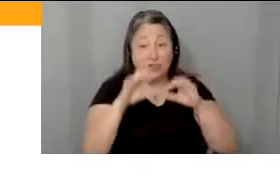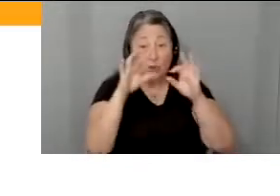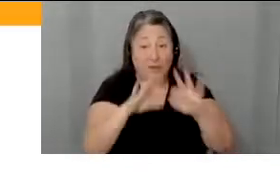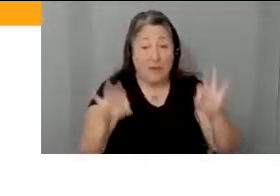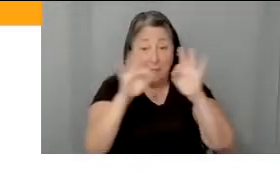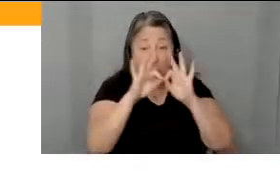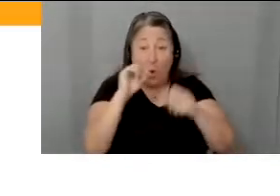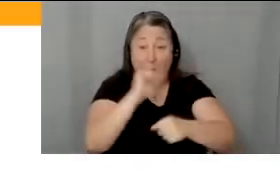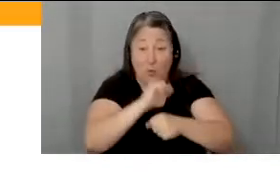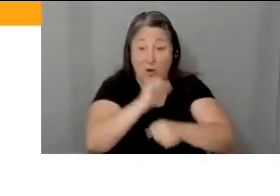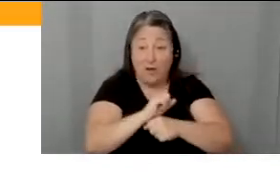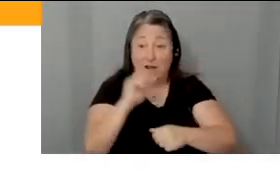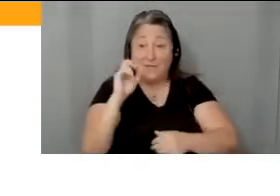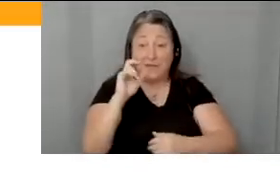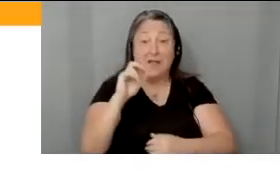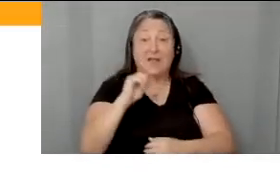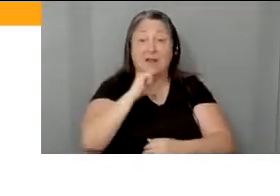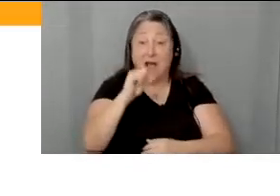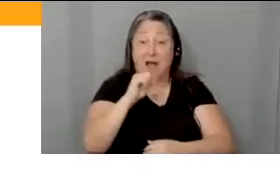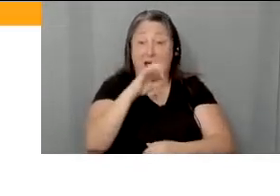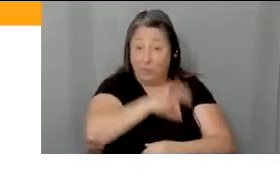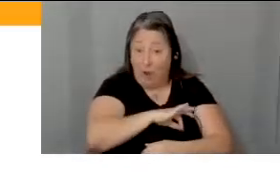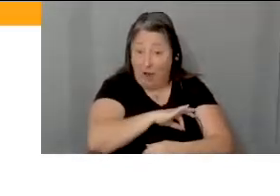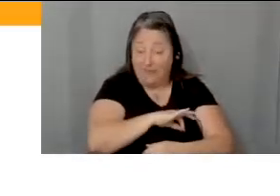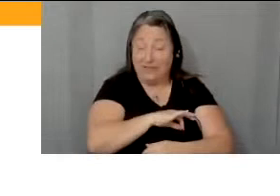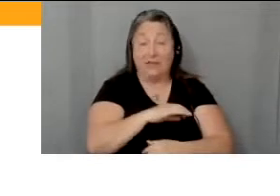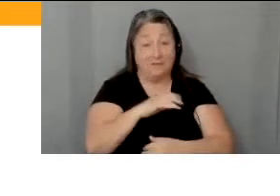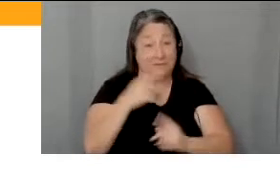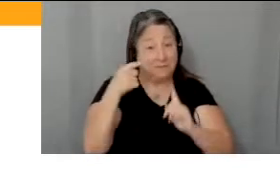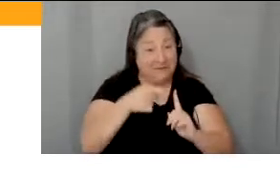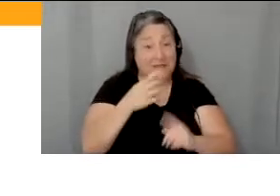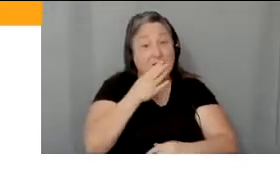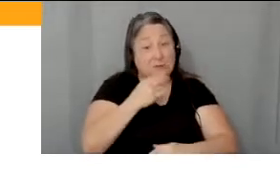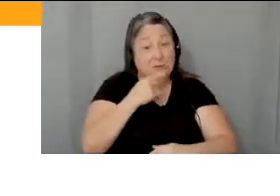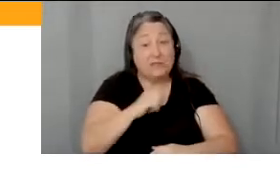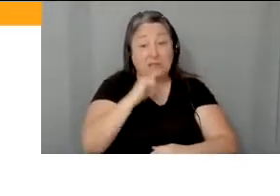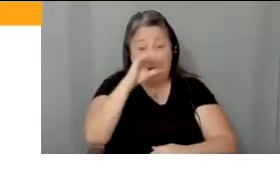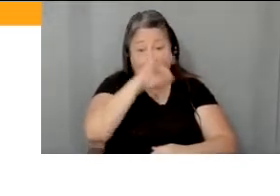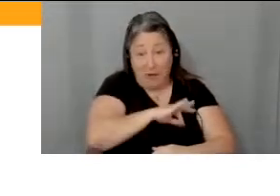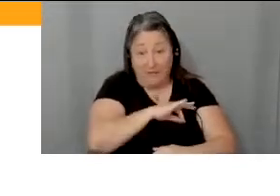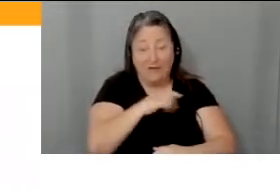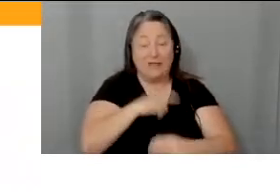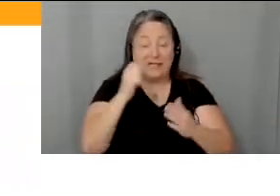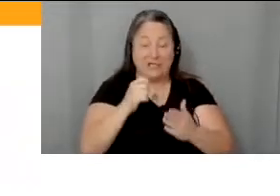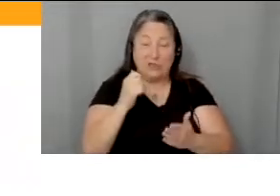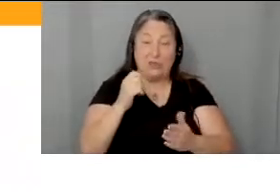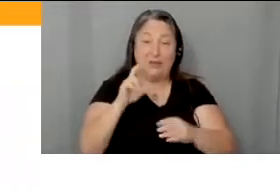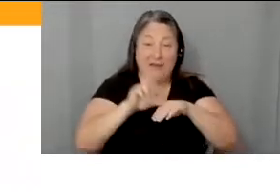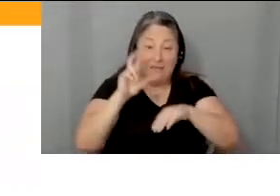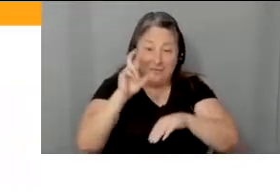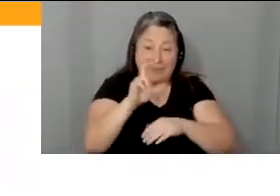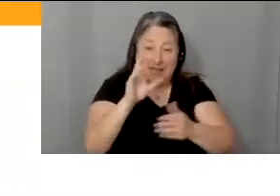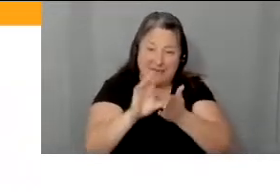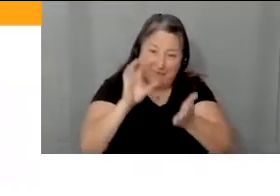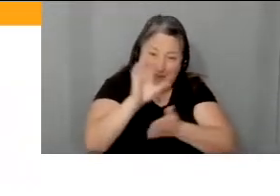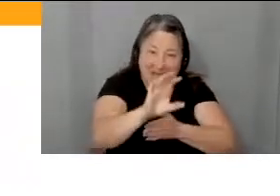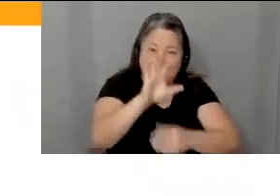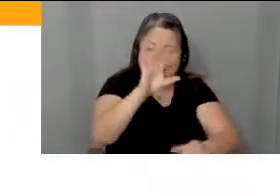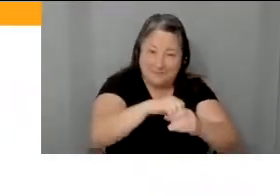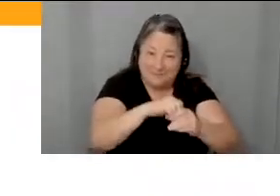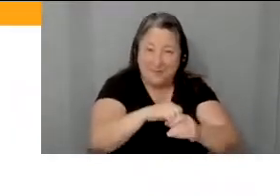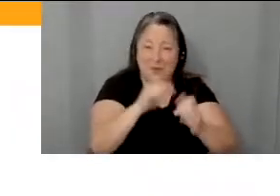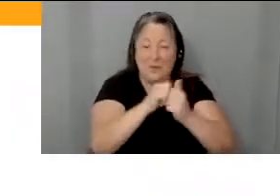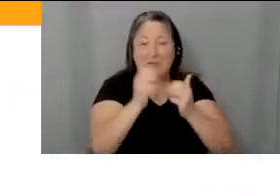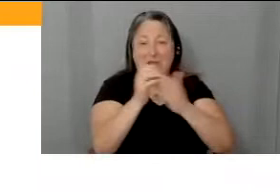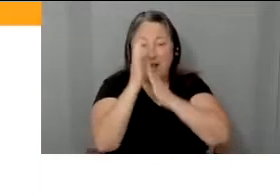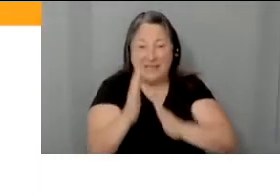the nonprofit sector, in the Jewish nonprofit sector, we needed to invest in our leaders and our talent in order to carry that work forward. And